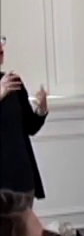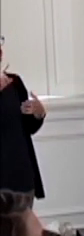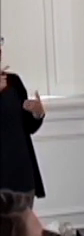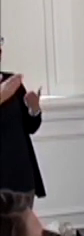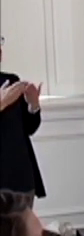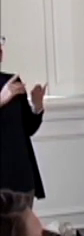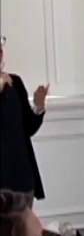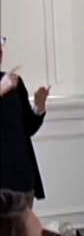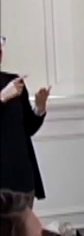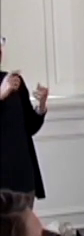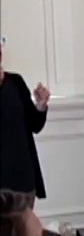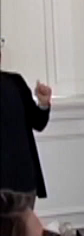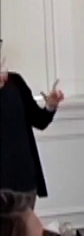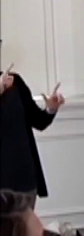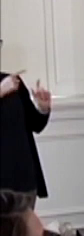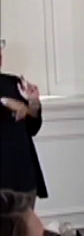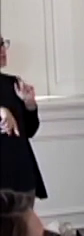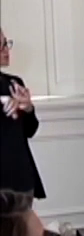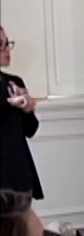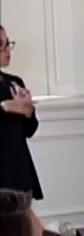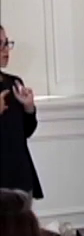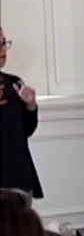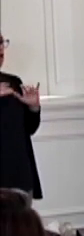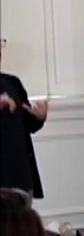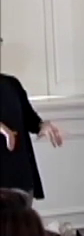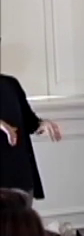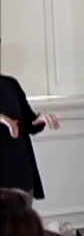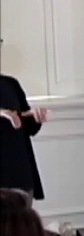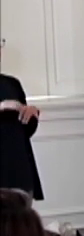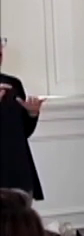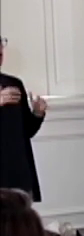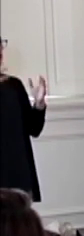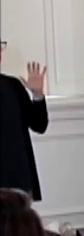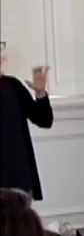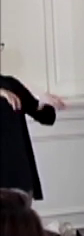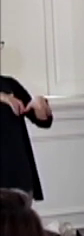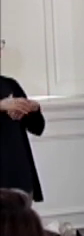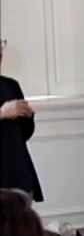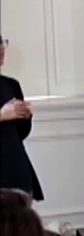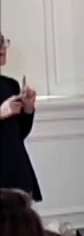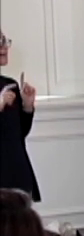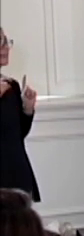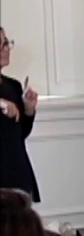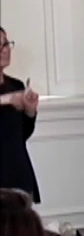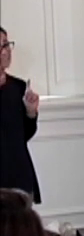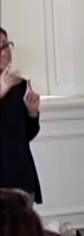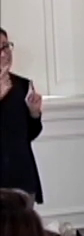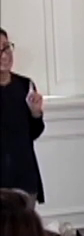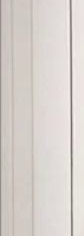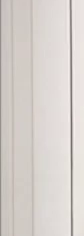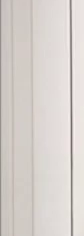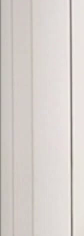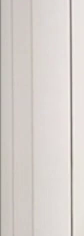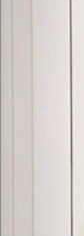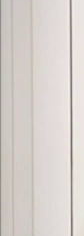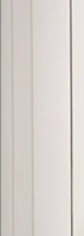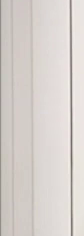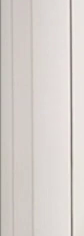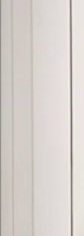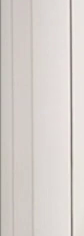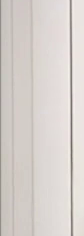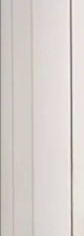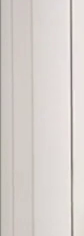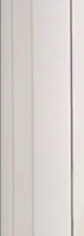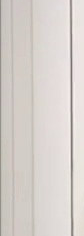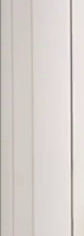surprised you the most, or what was a surprise for you that you discovered? This is going to sound so corny, that people would talk to me without